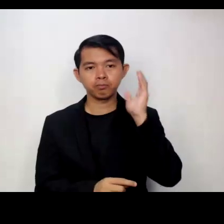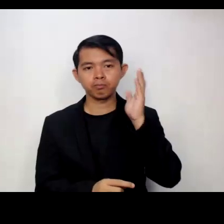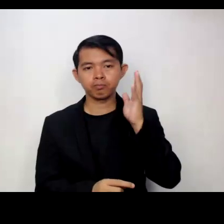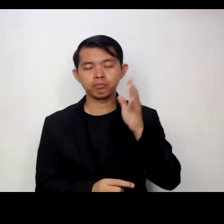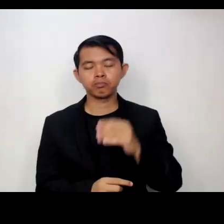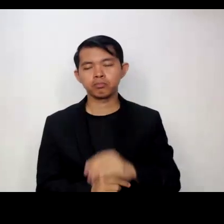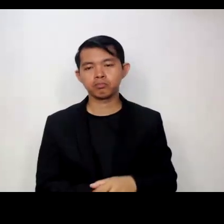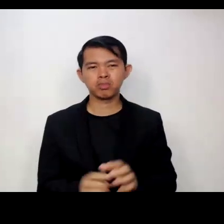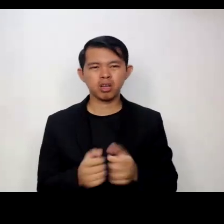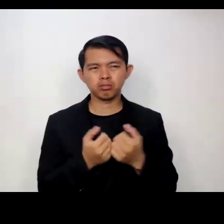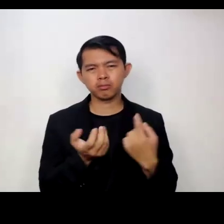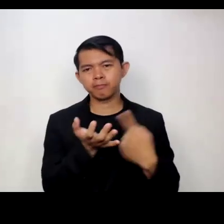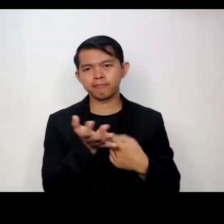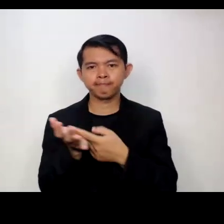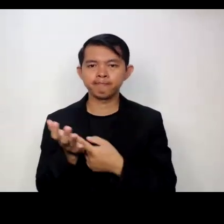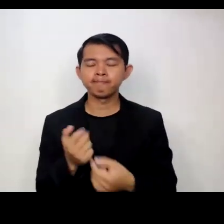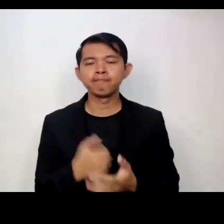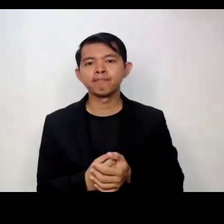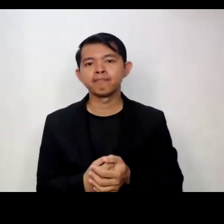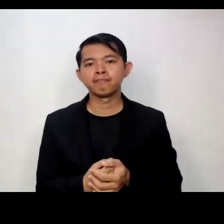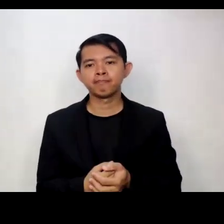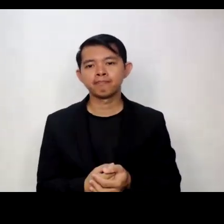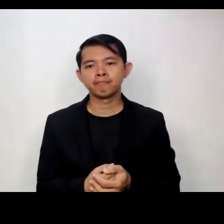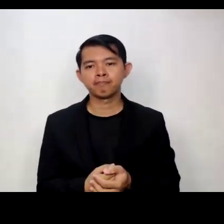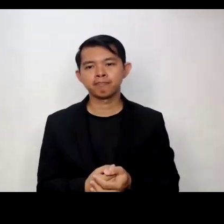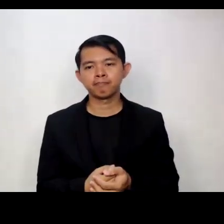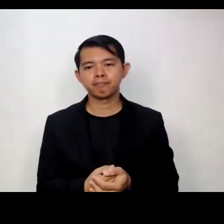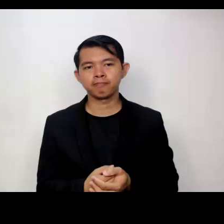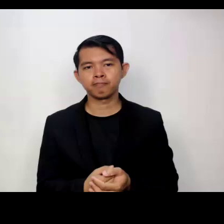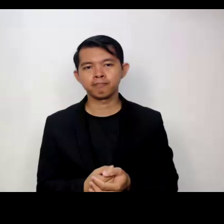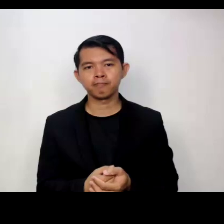nila pinag-uusapan yung mga pinag-uusapan, and ano yung